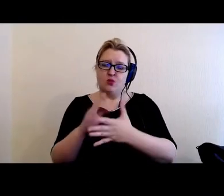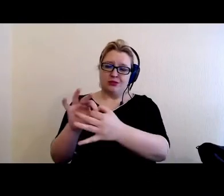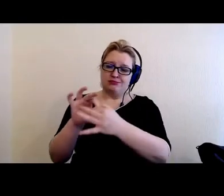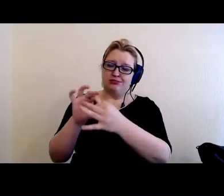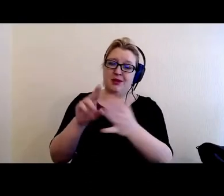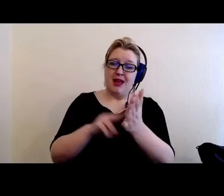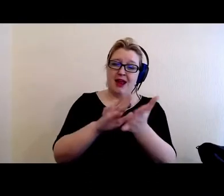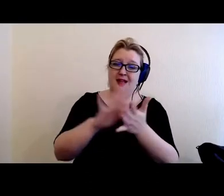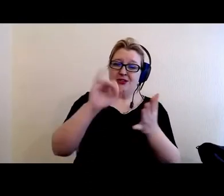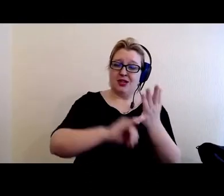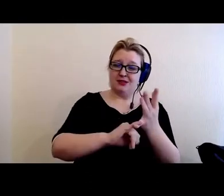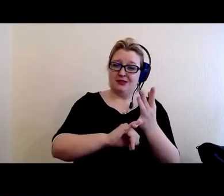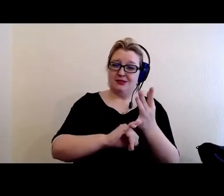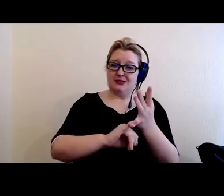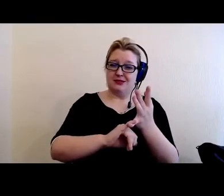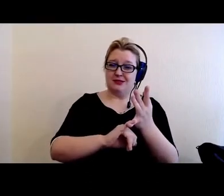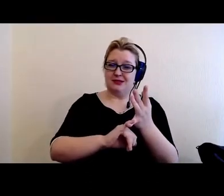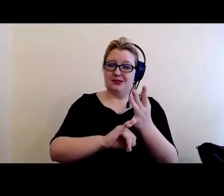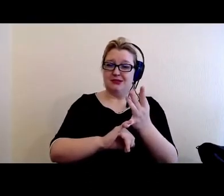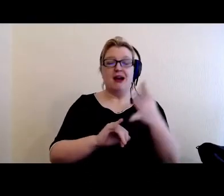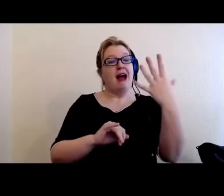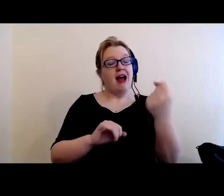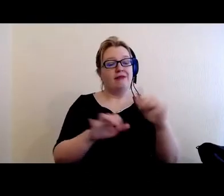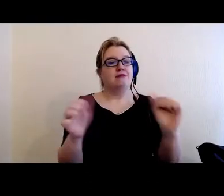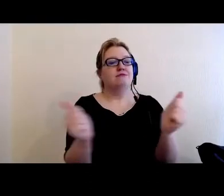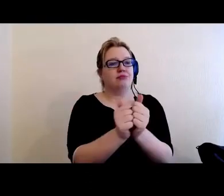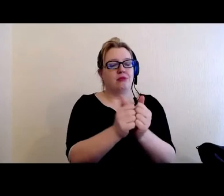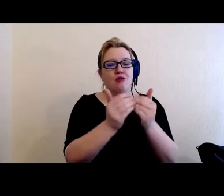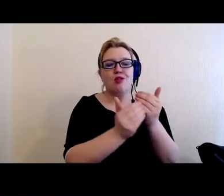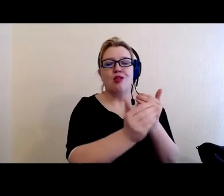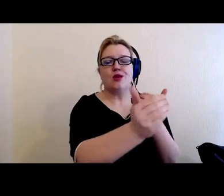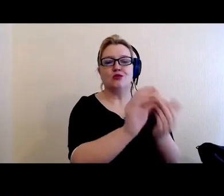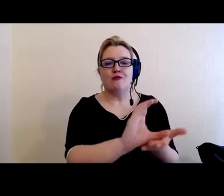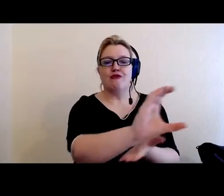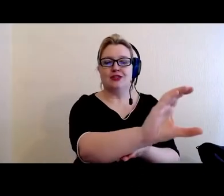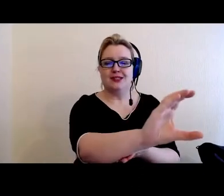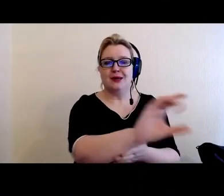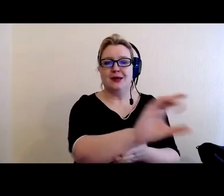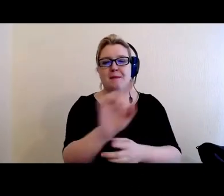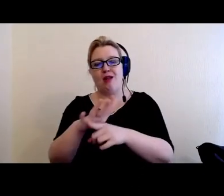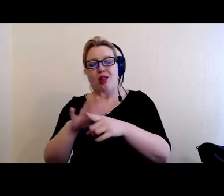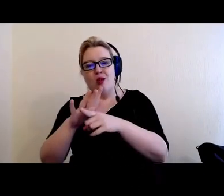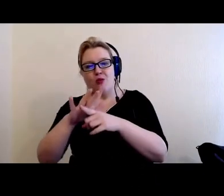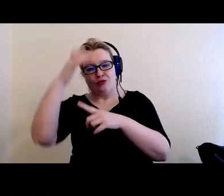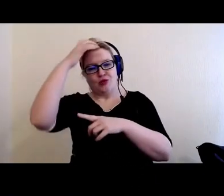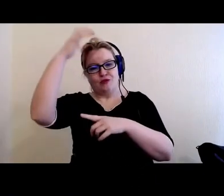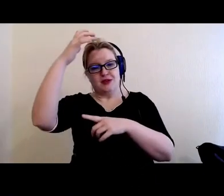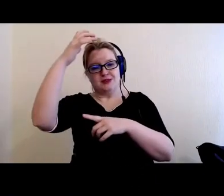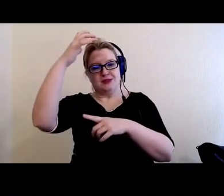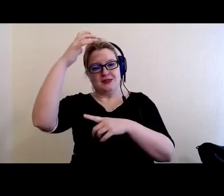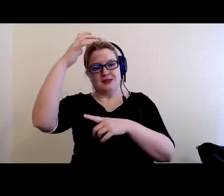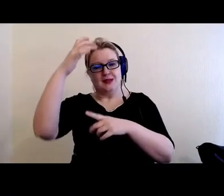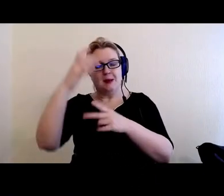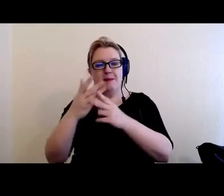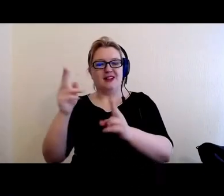system, which does have the certainty of a longer term funding system, whereas local government has had an increasing number of yearly